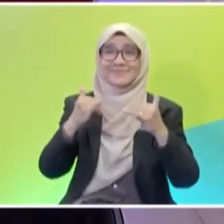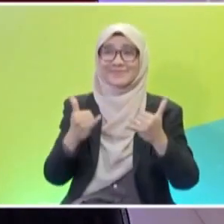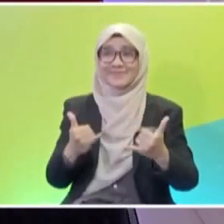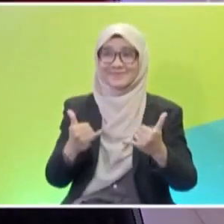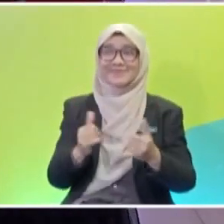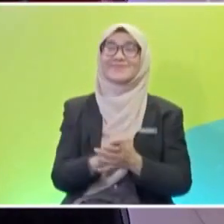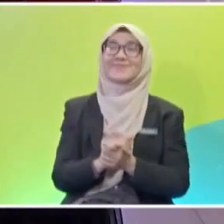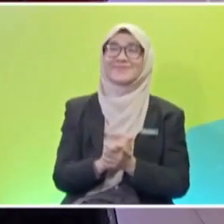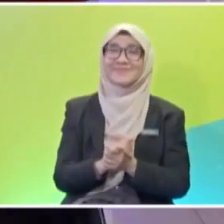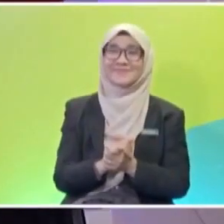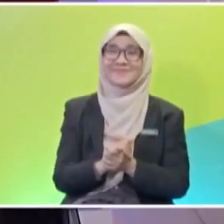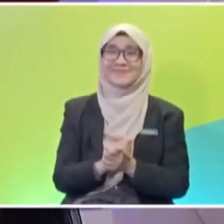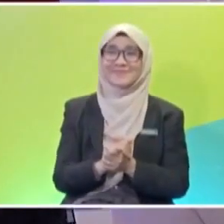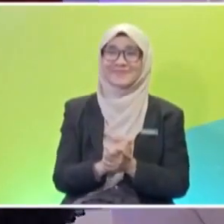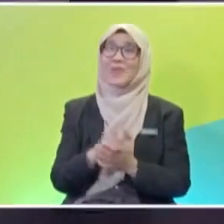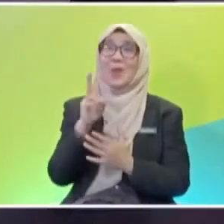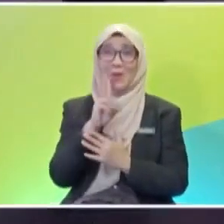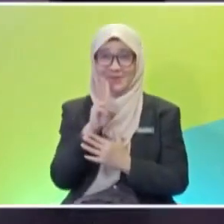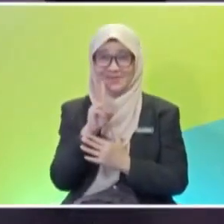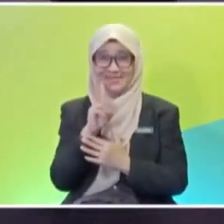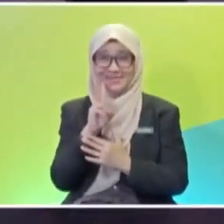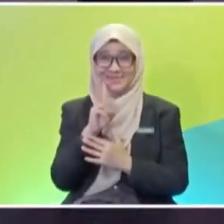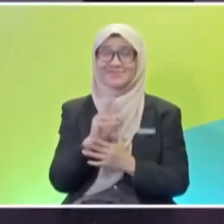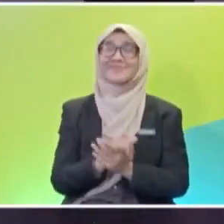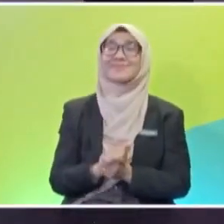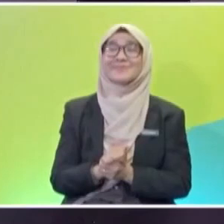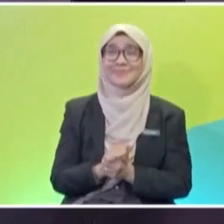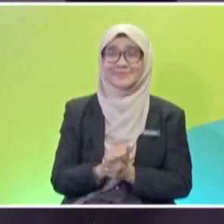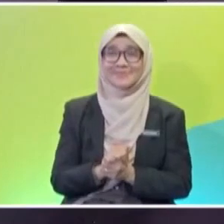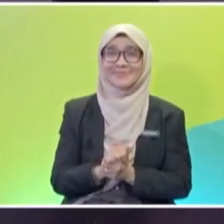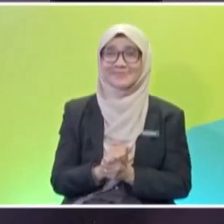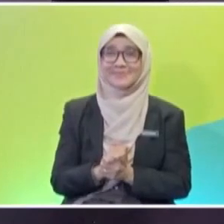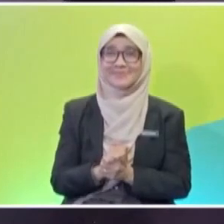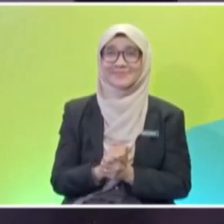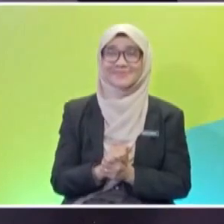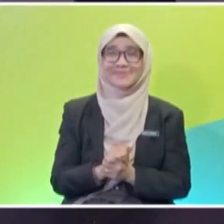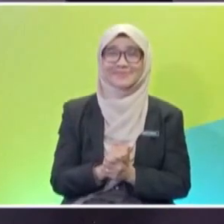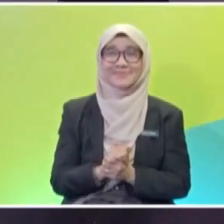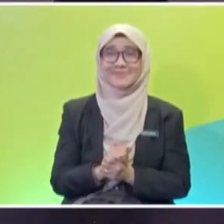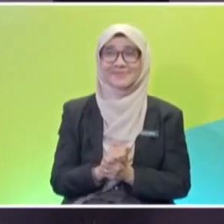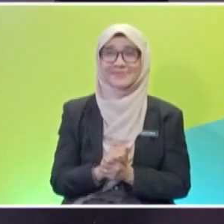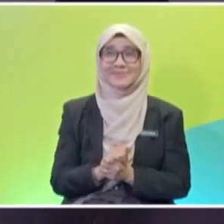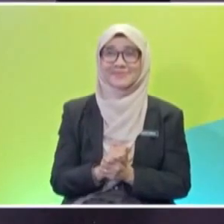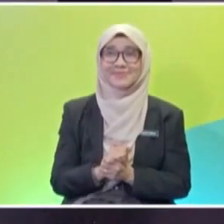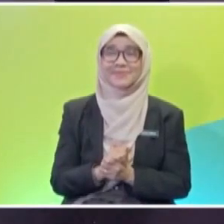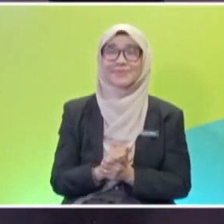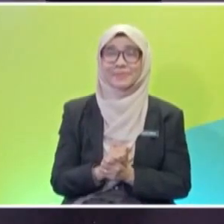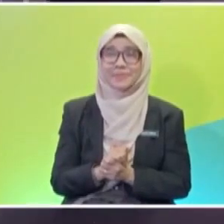think I've forgotten about you. Okay, Vinosha, your turn. Okay, it's your turn for the two questions. Take it